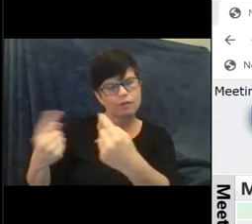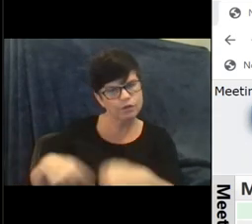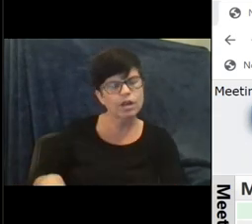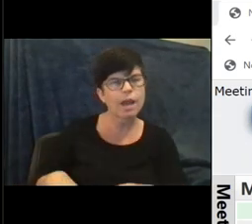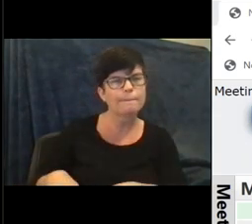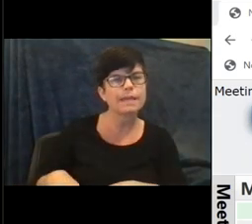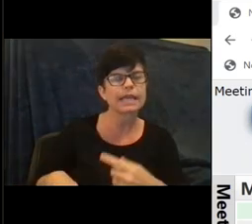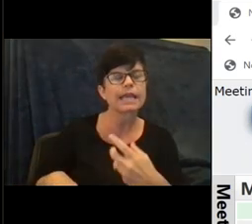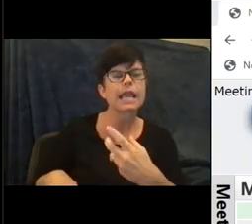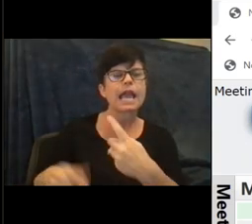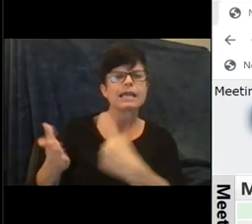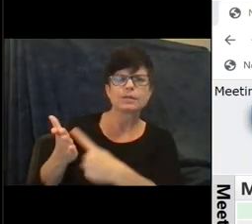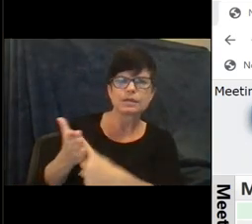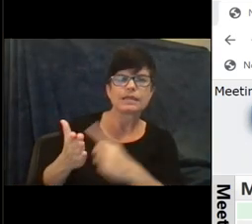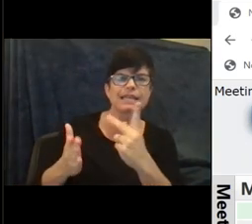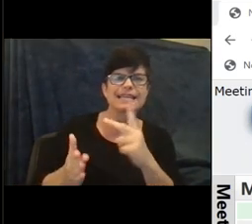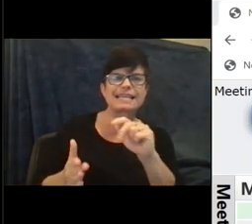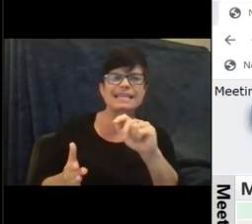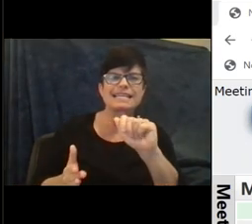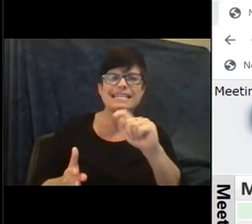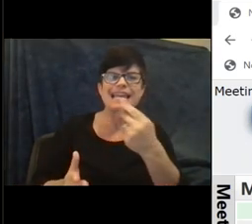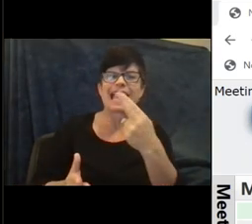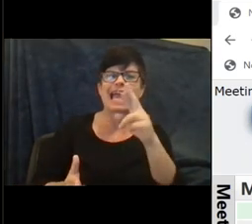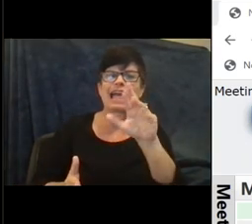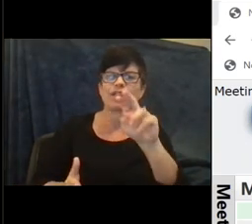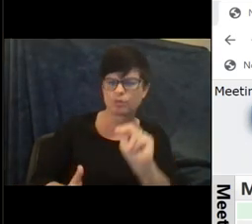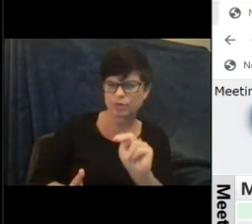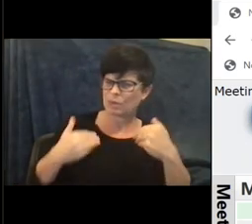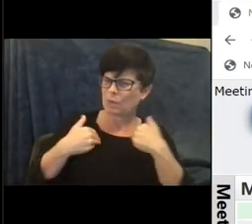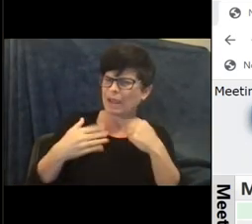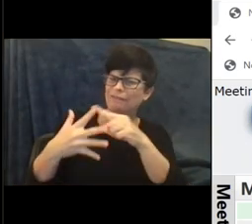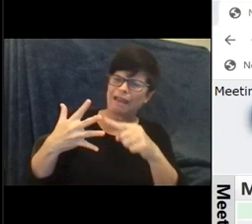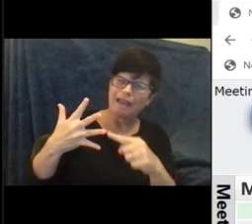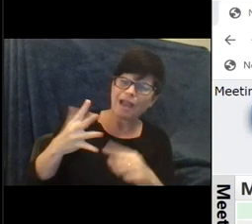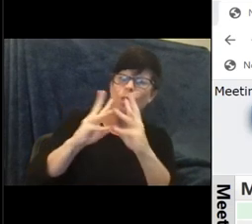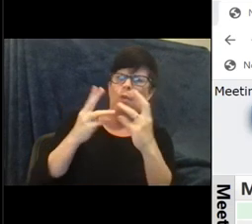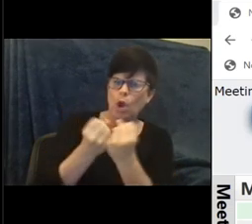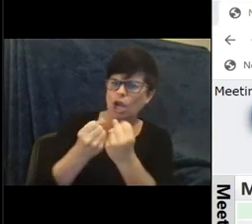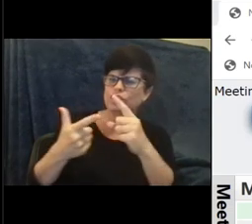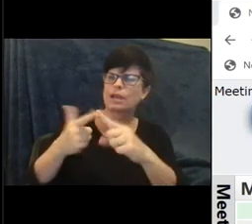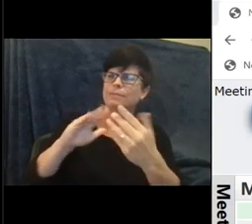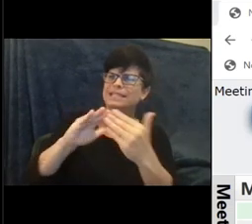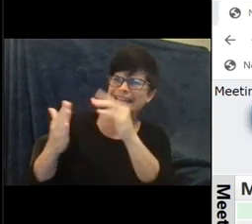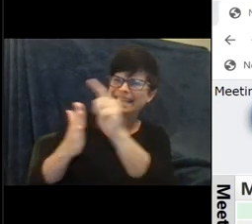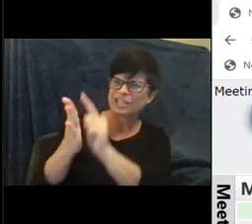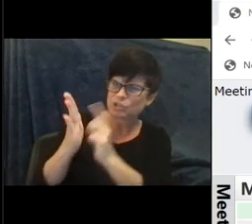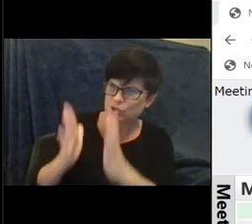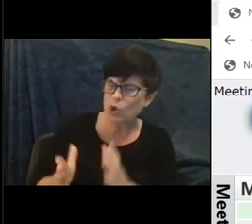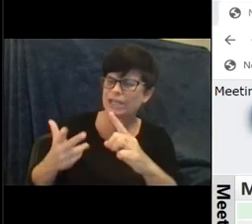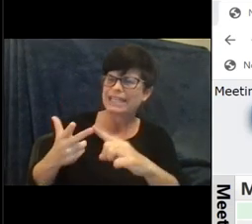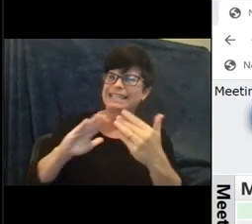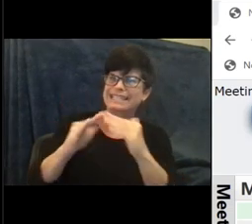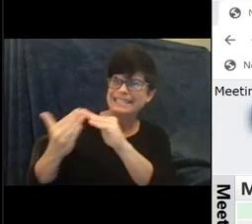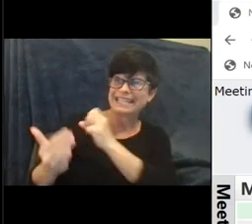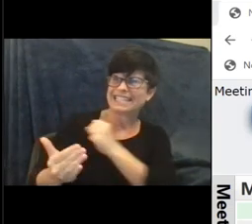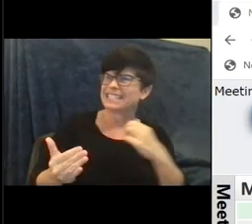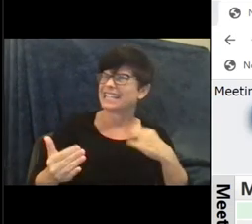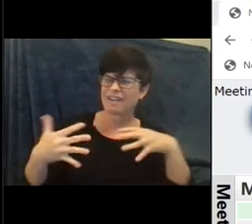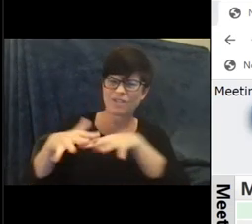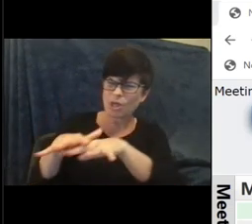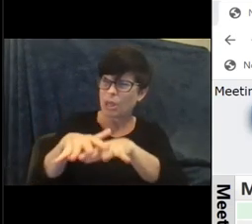you know, we have city staff working on this and city attorneys working on this and potential workshops and all this stuff going on. And there really is a lot of overlap. And so I